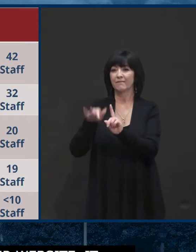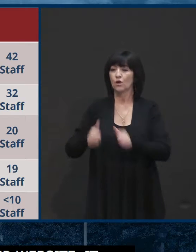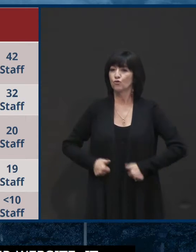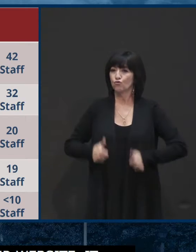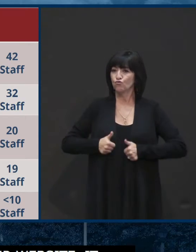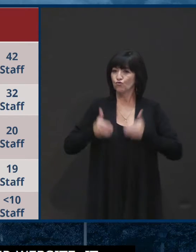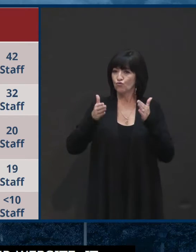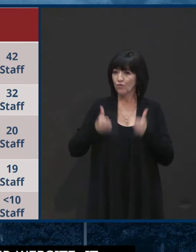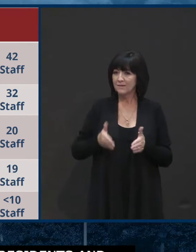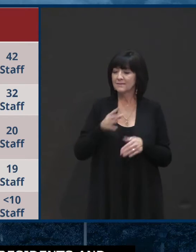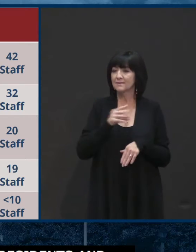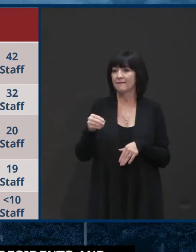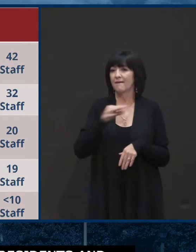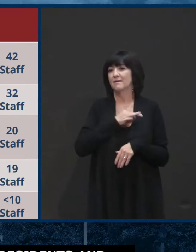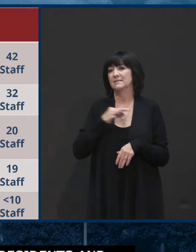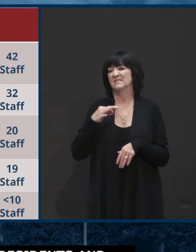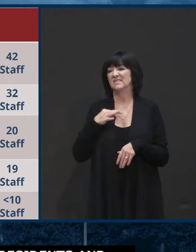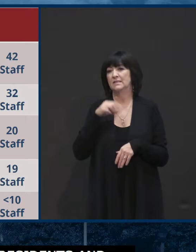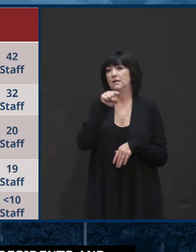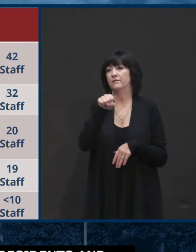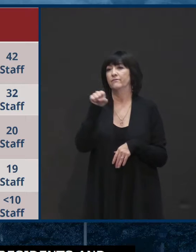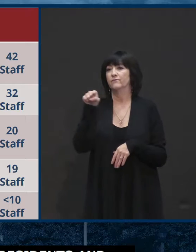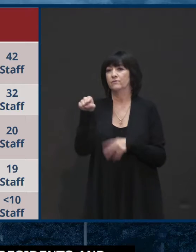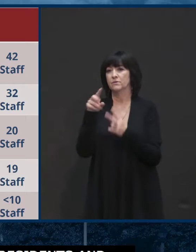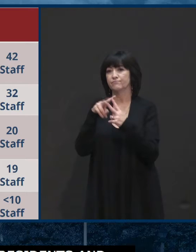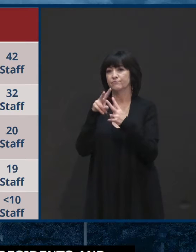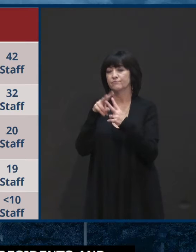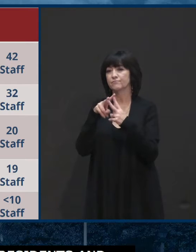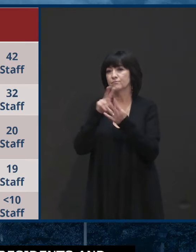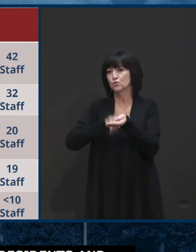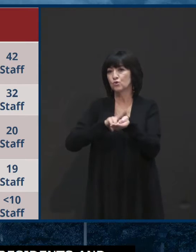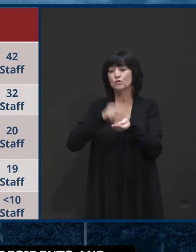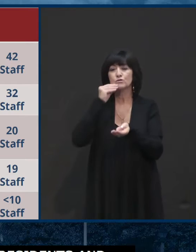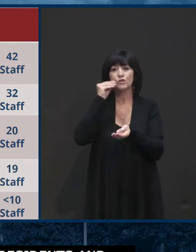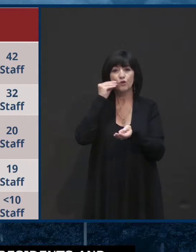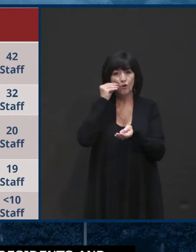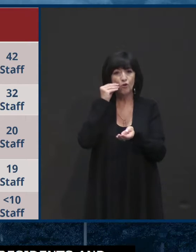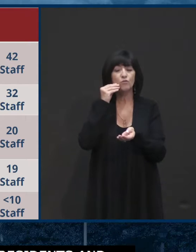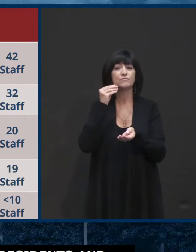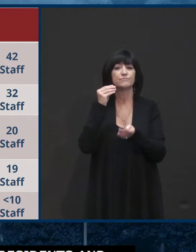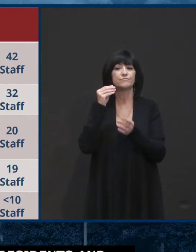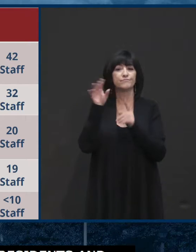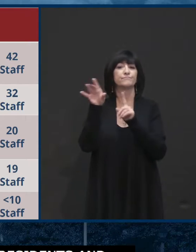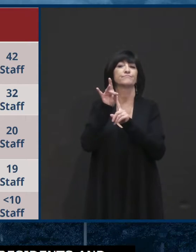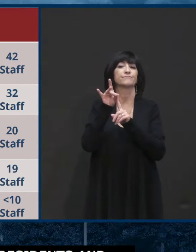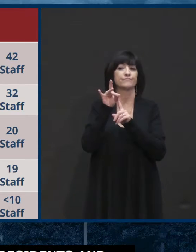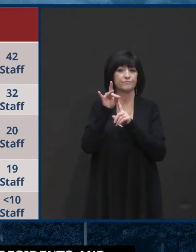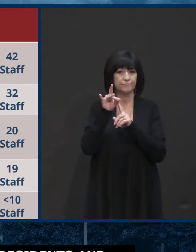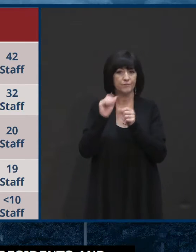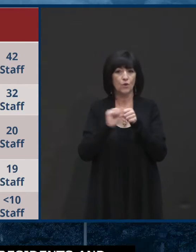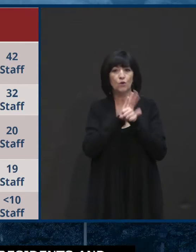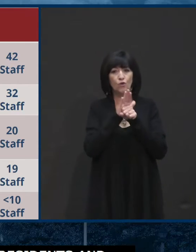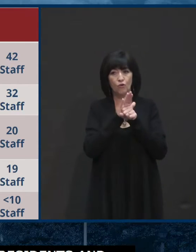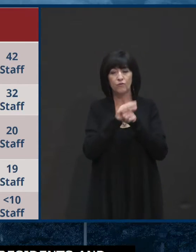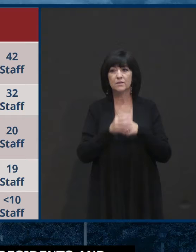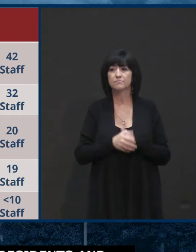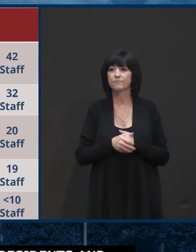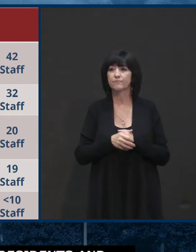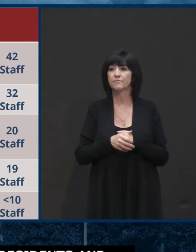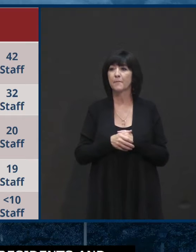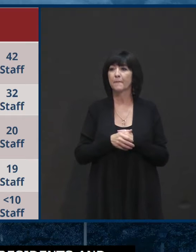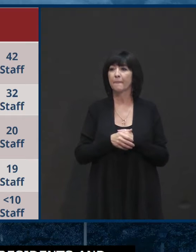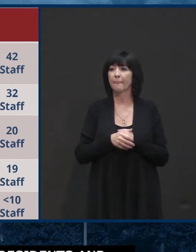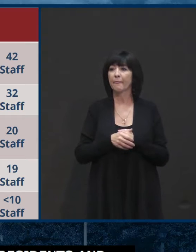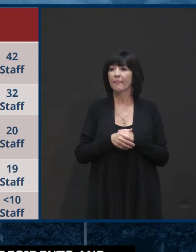in these facilities that have become positive. We also have Cadia Healthcare, Silverside in